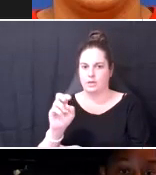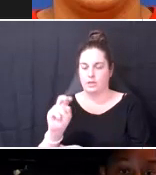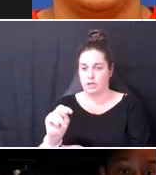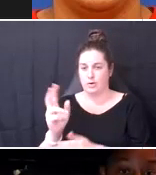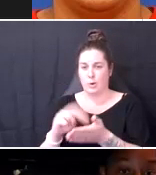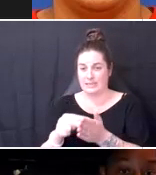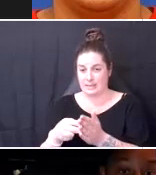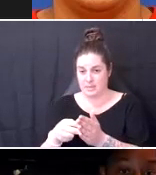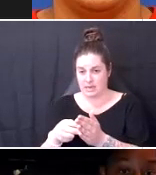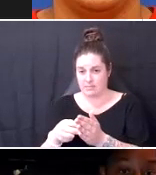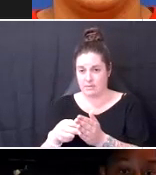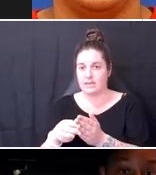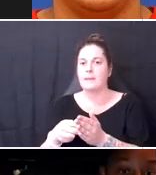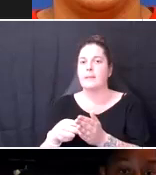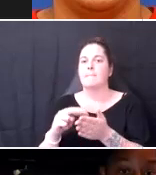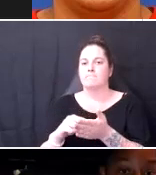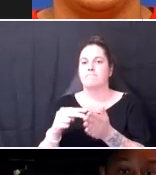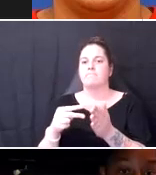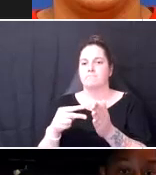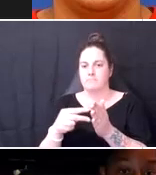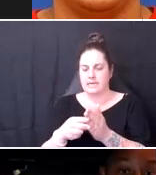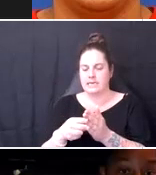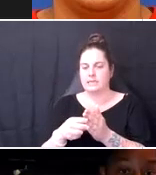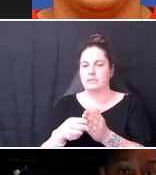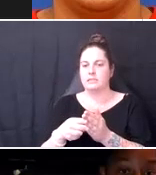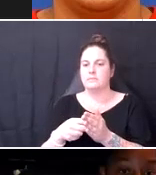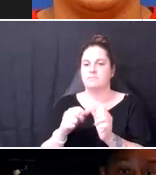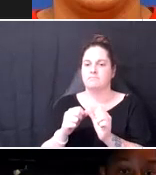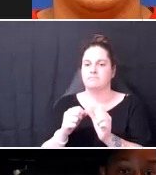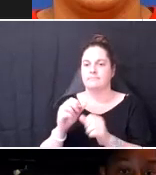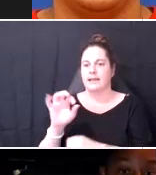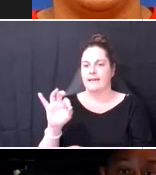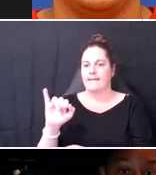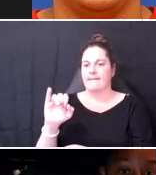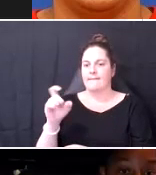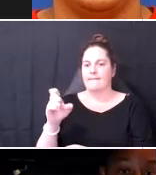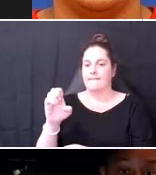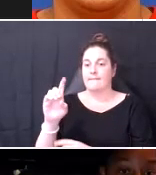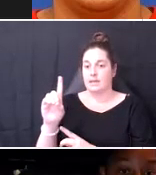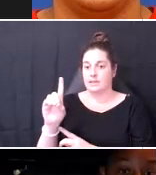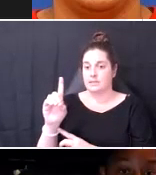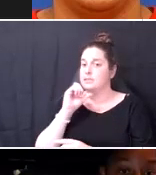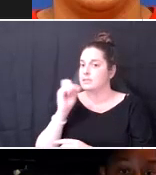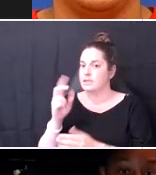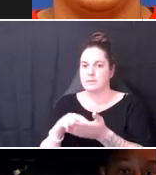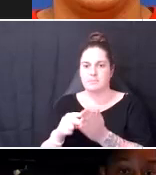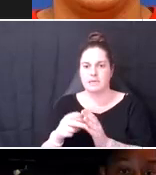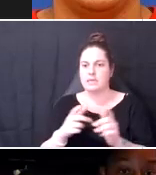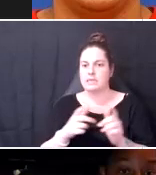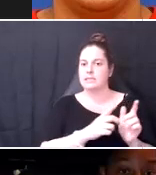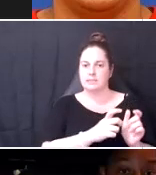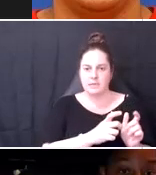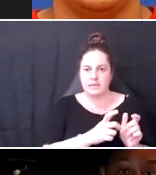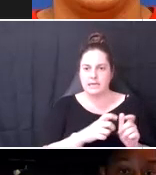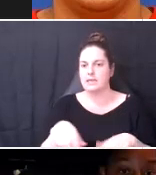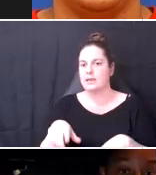the acceleration is fixed. It doesn't mean the speed is fixed. It doesn't mean the velocity is